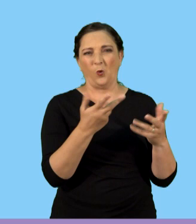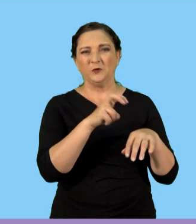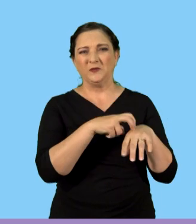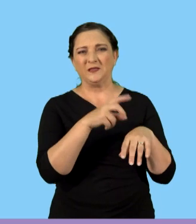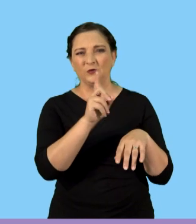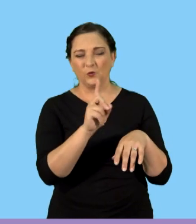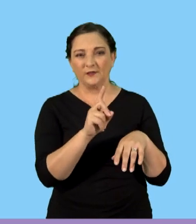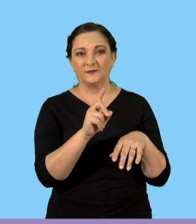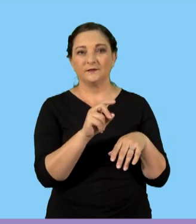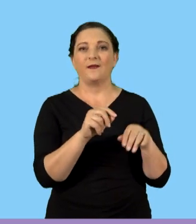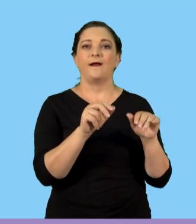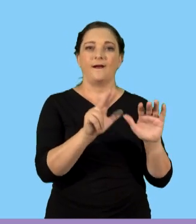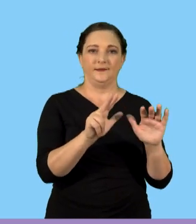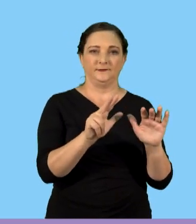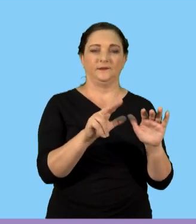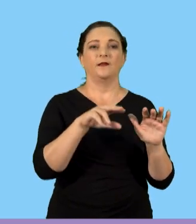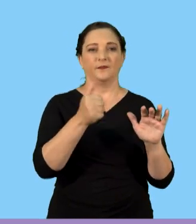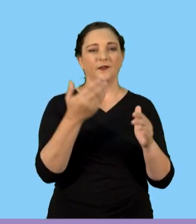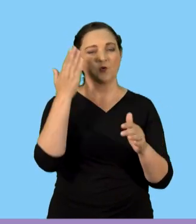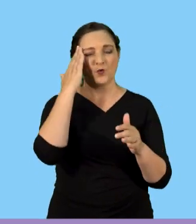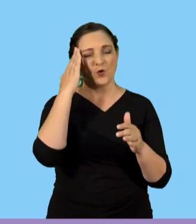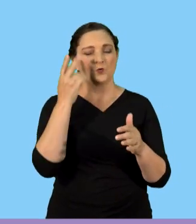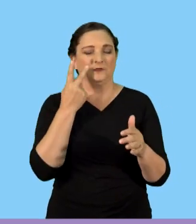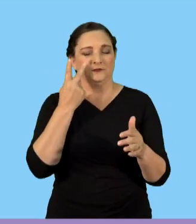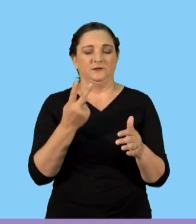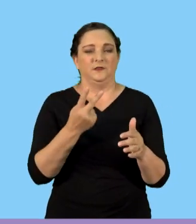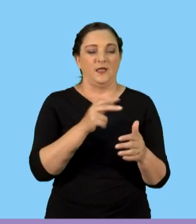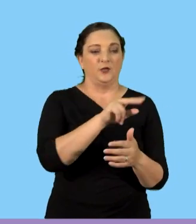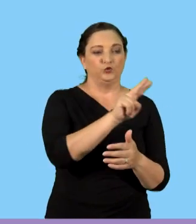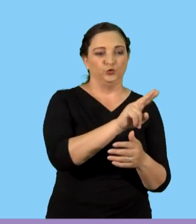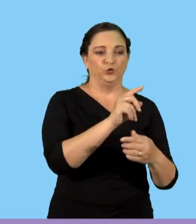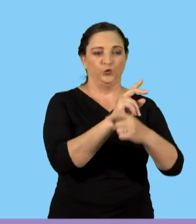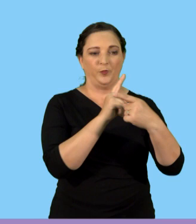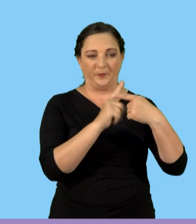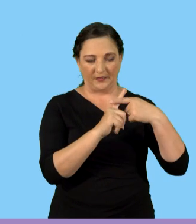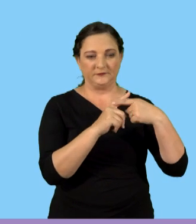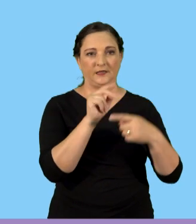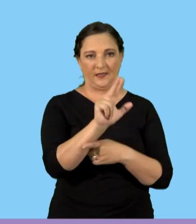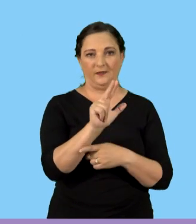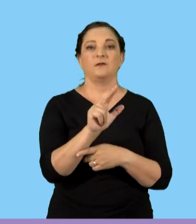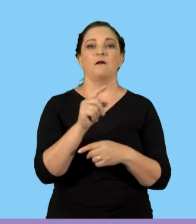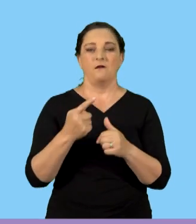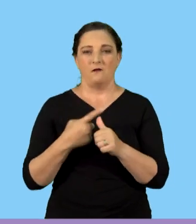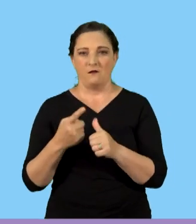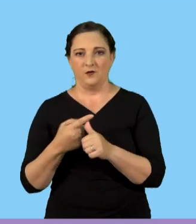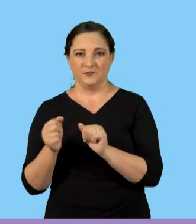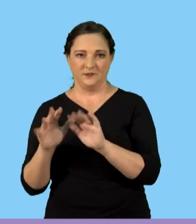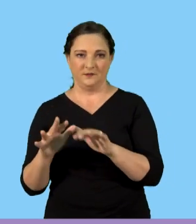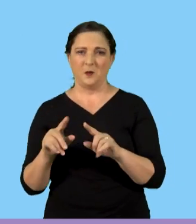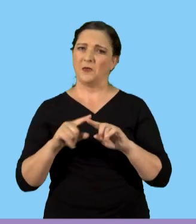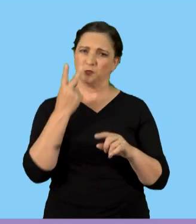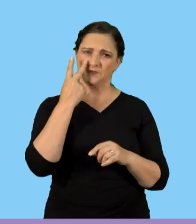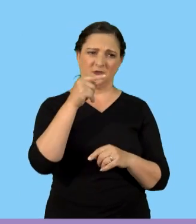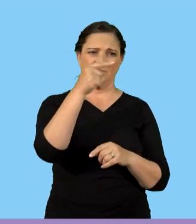yes, we are going to add our 8. So we can see that the number that we are adding is the same